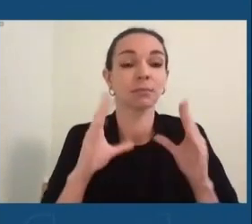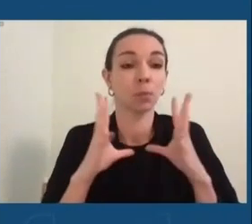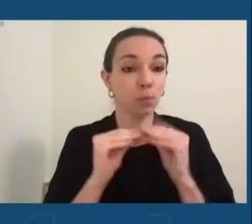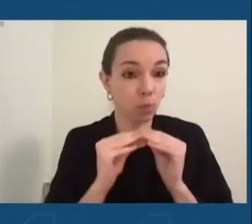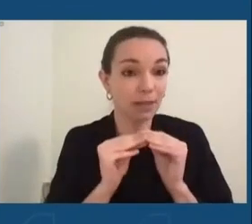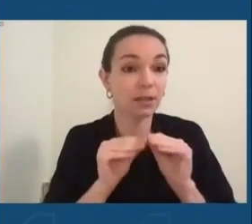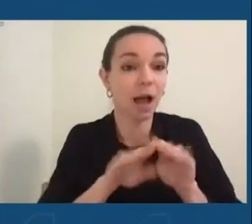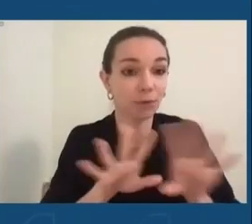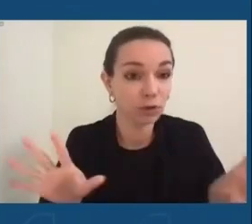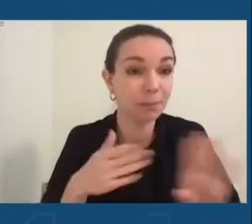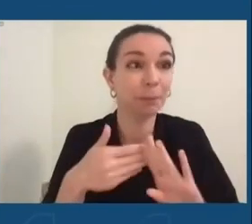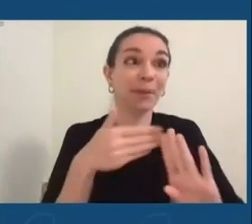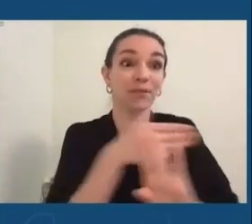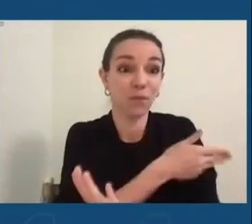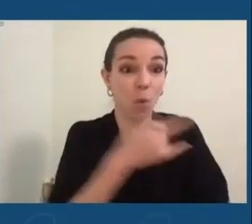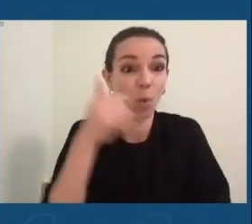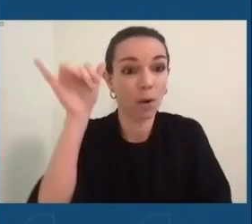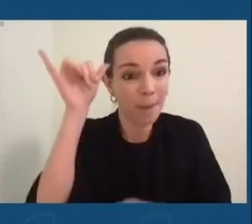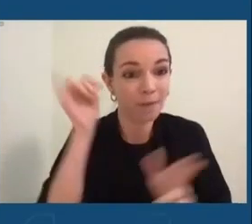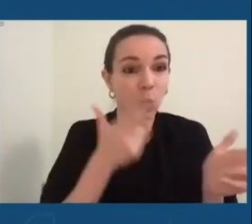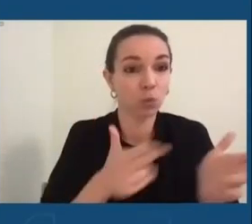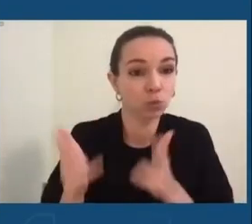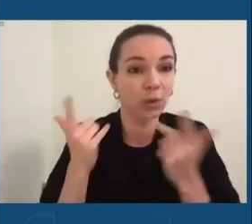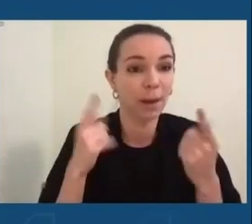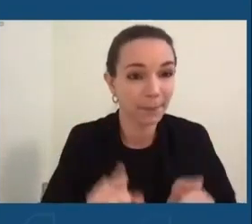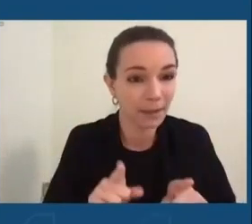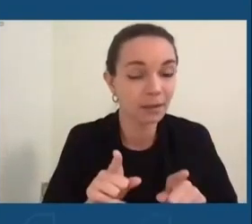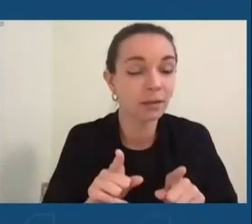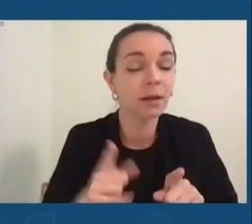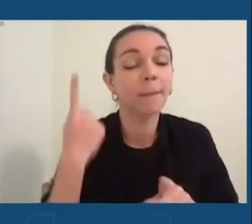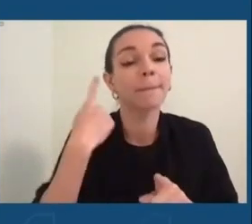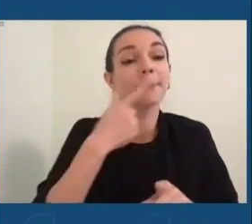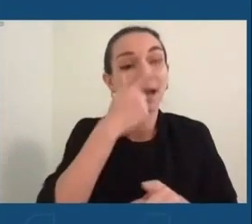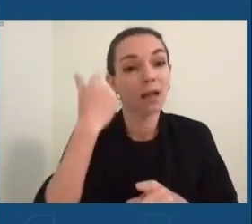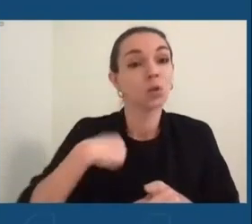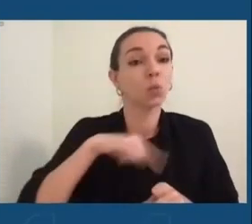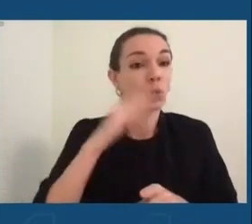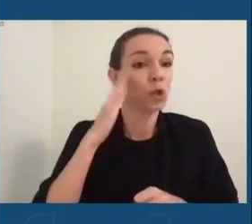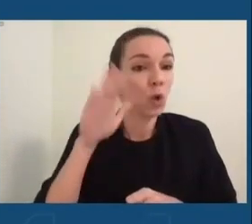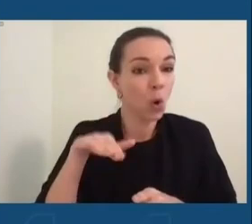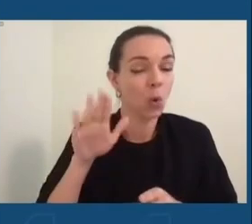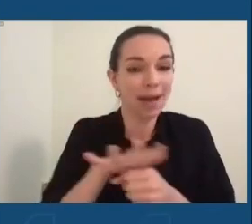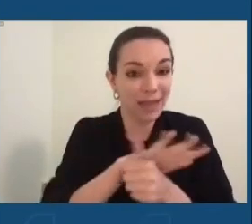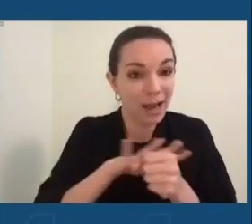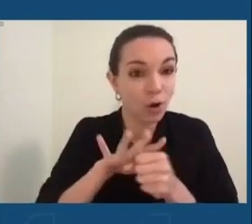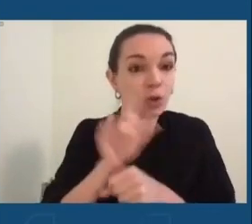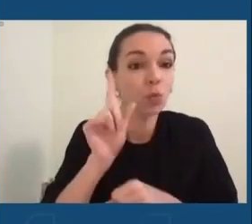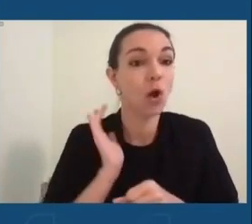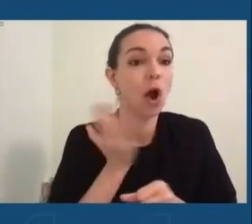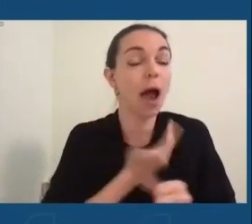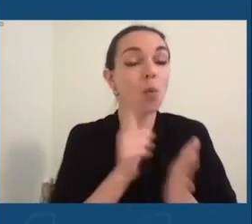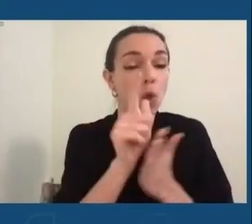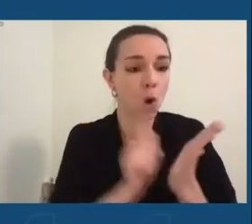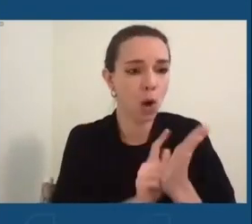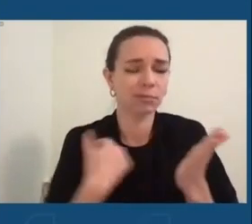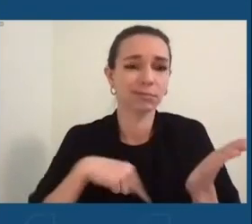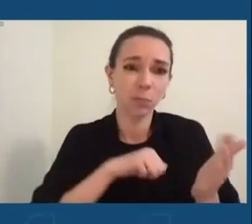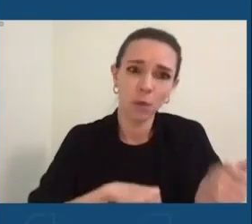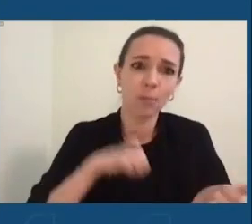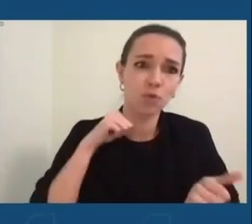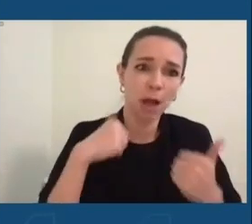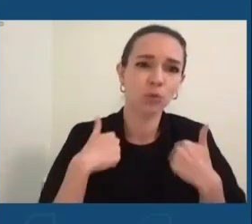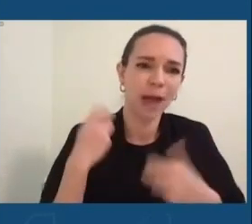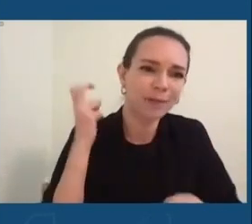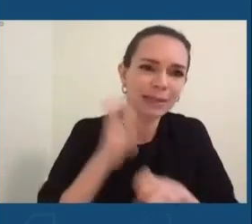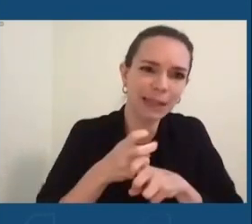because we knew that there are areas where our laws need to be bolstered. We're proud of having tough gun laws, no doubt about it. But as